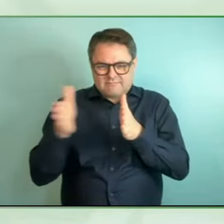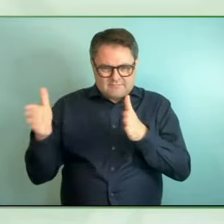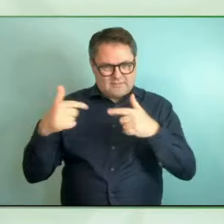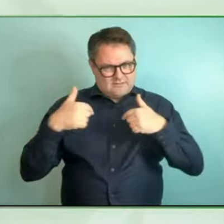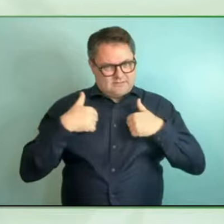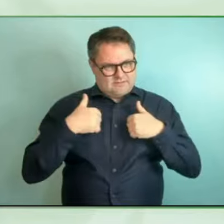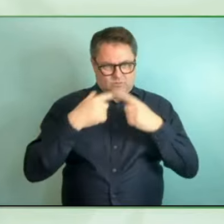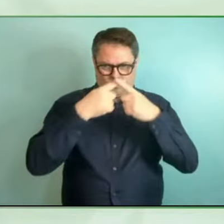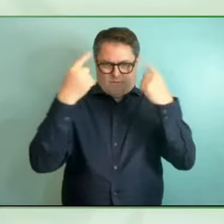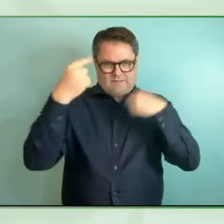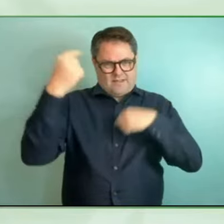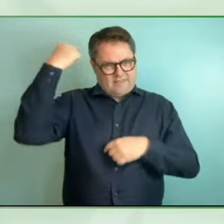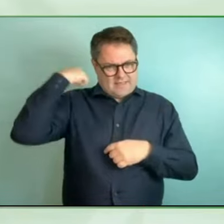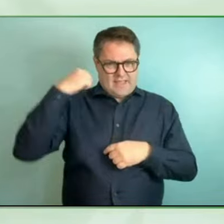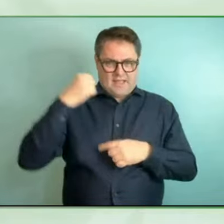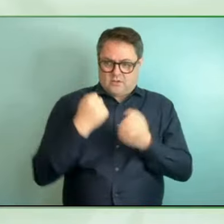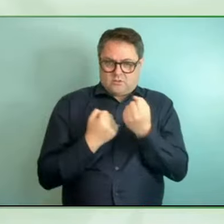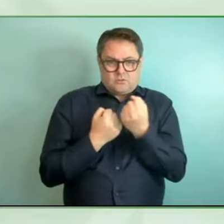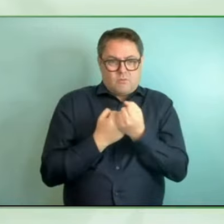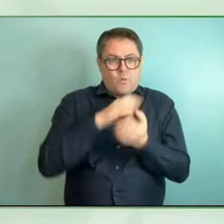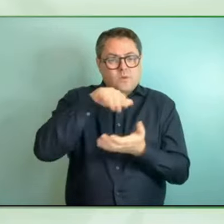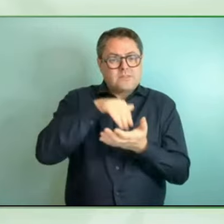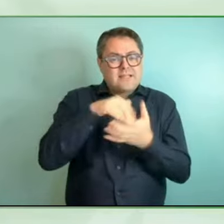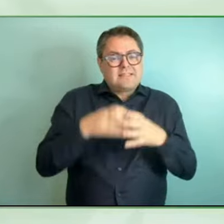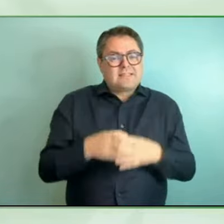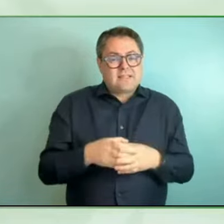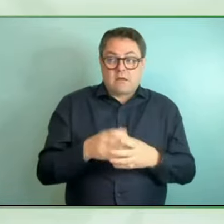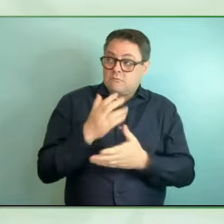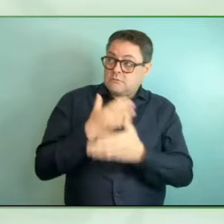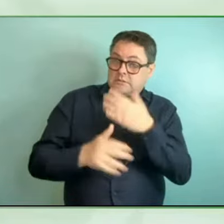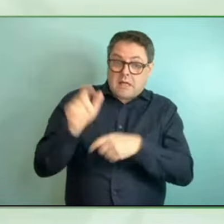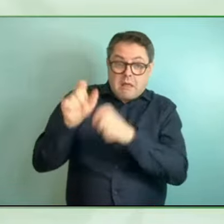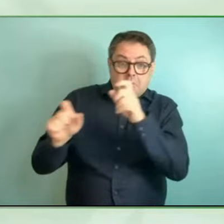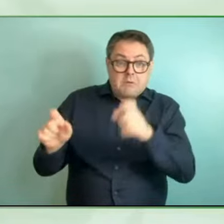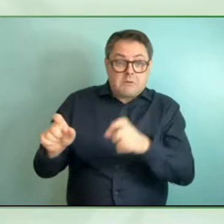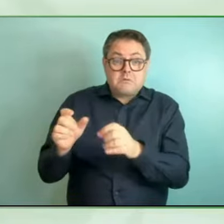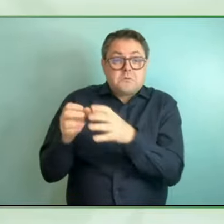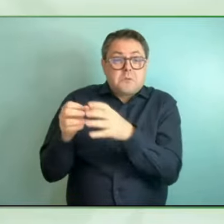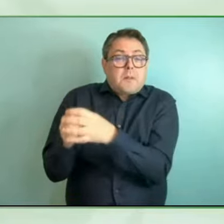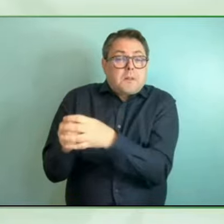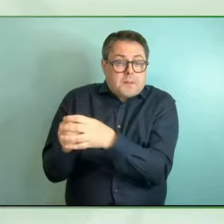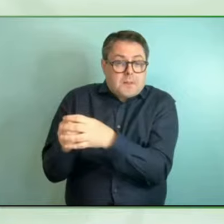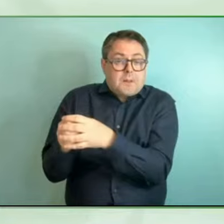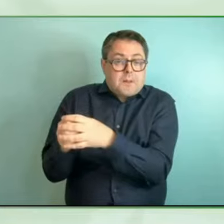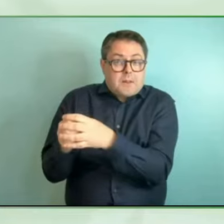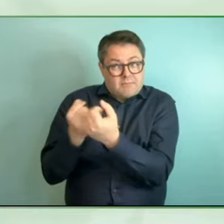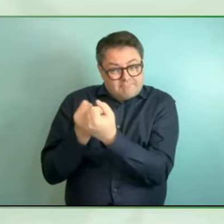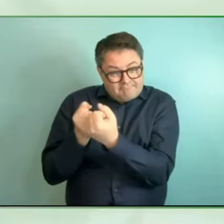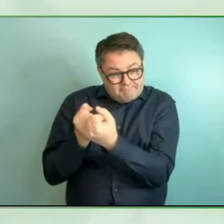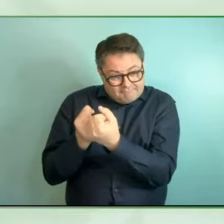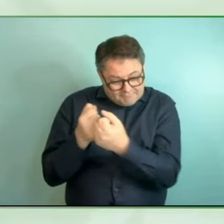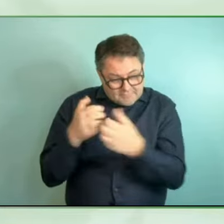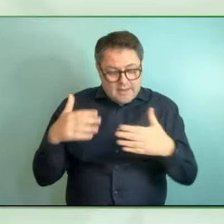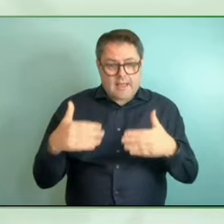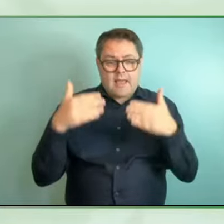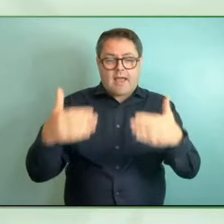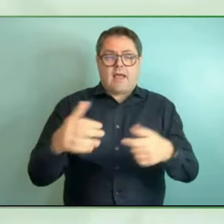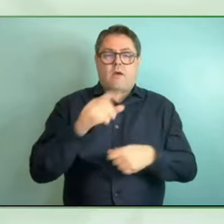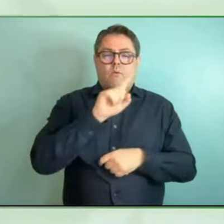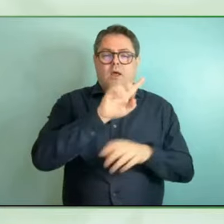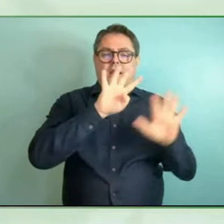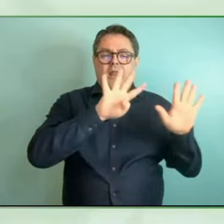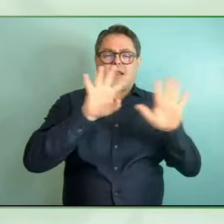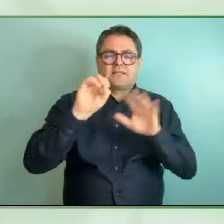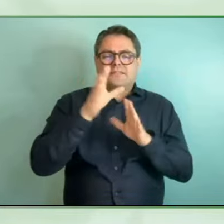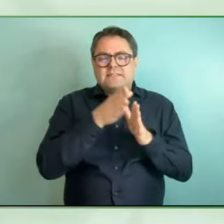a lot of students with disabilities at this time. And then some years later, in the 90s, I was working in another university, and the